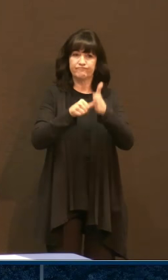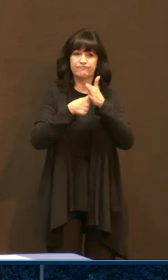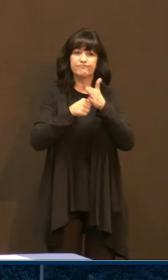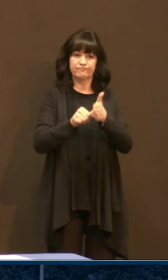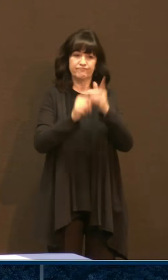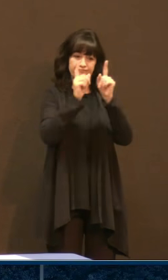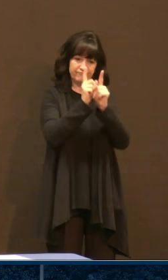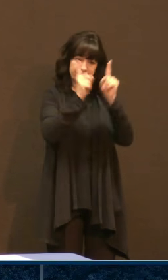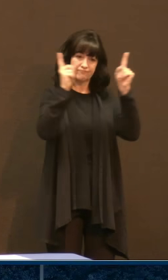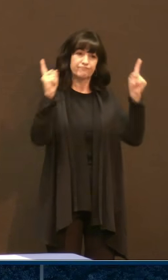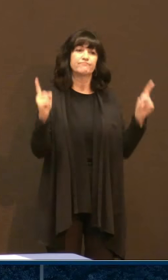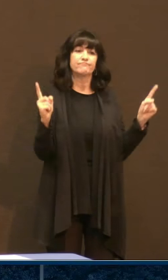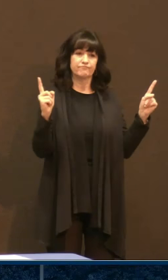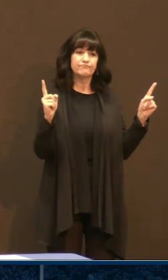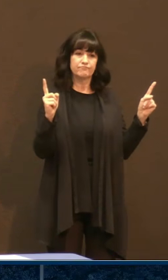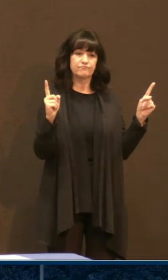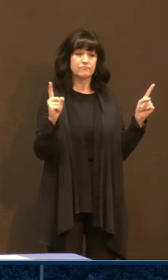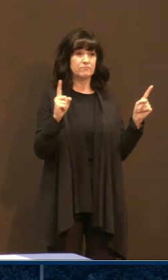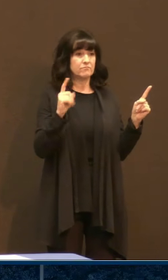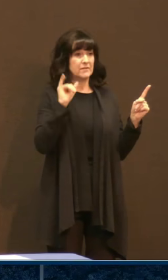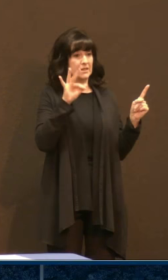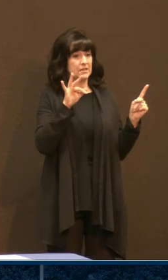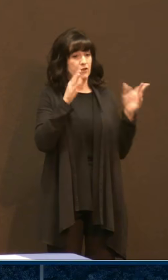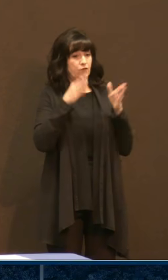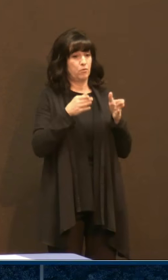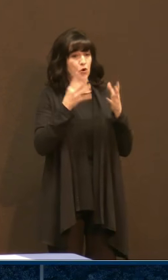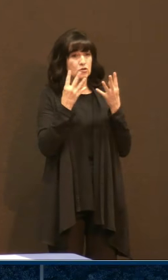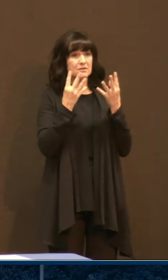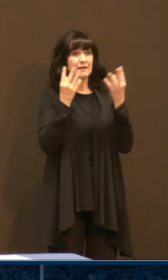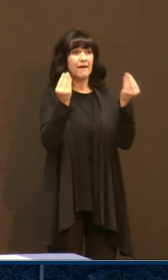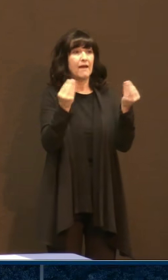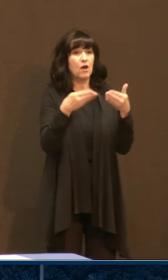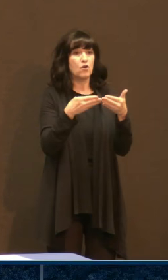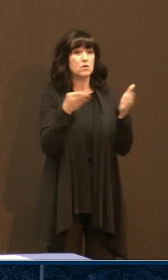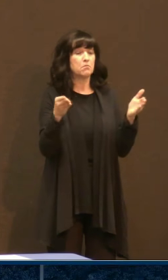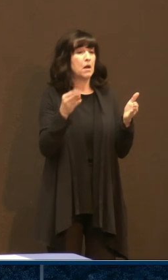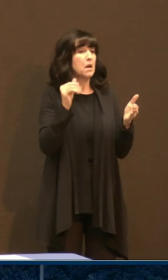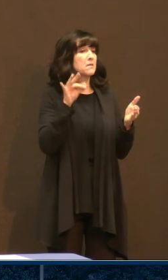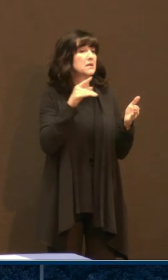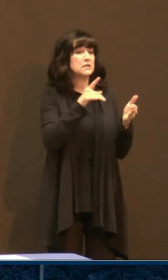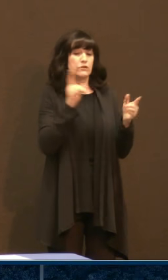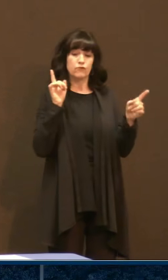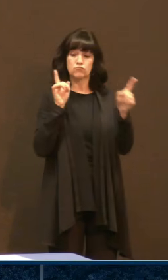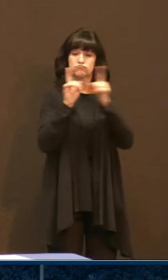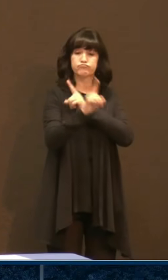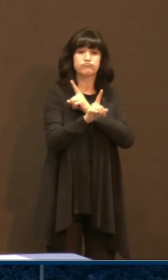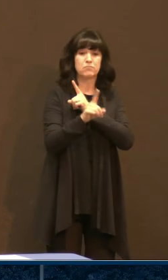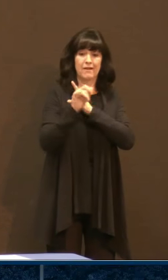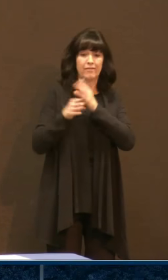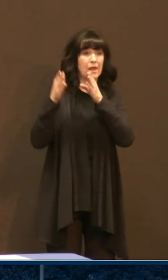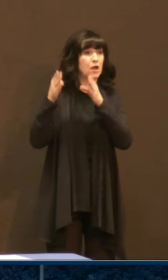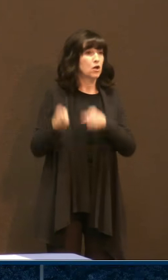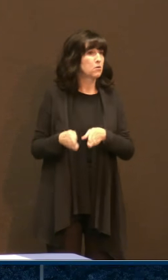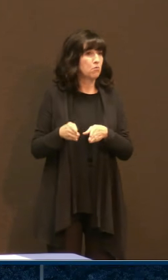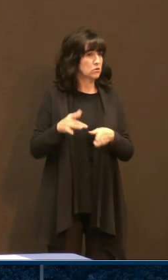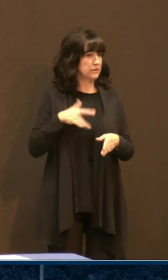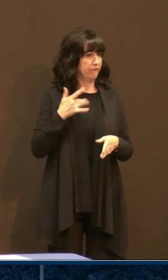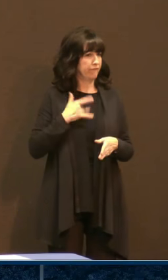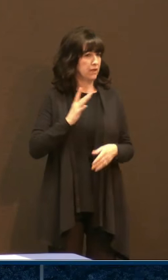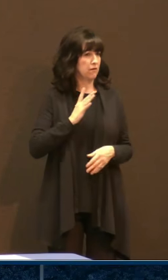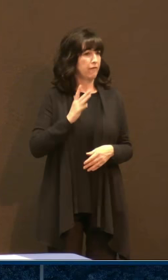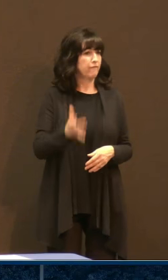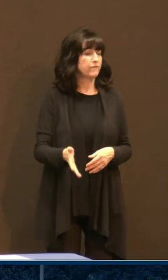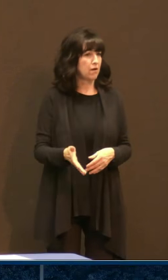distancing, particularly when you're in the public, because you might be passing somebody who feels fine, doesn't feel sick, but might be